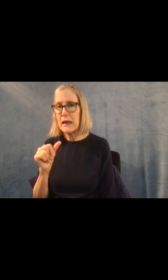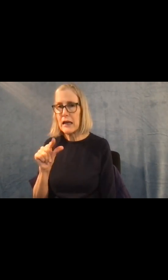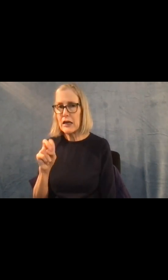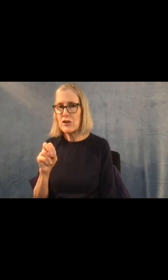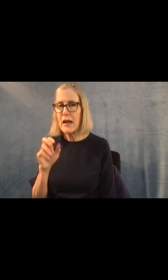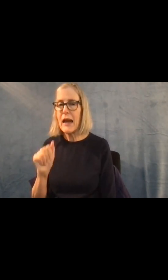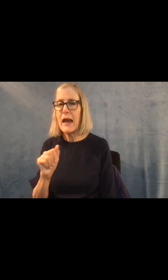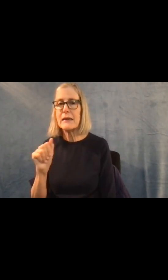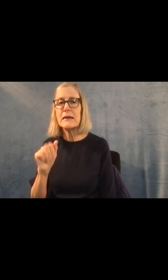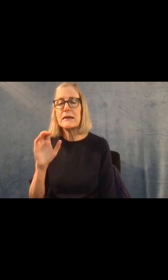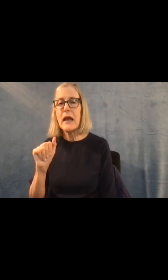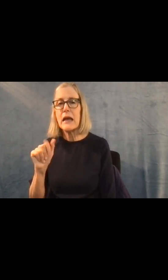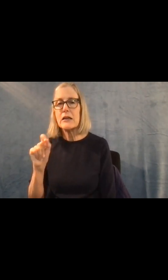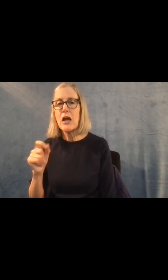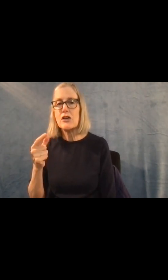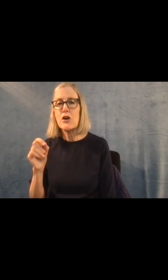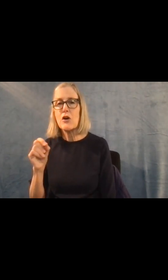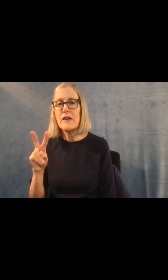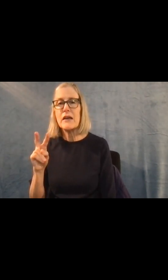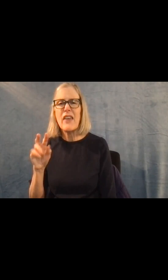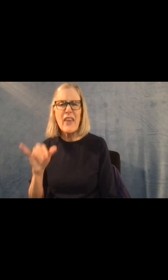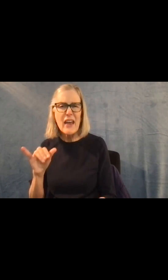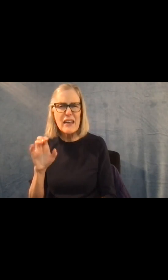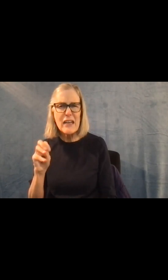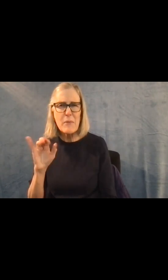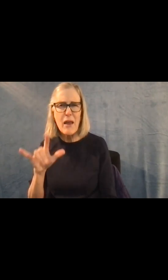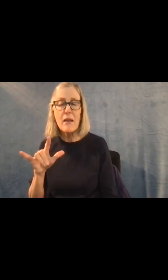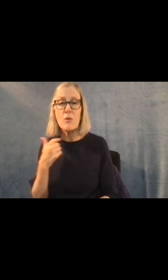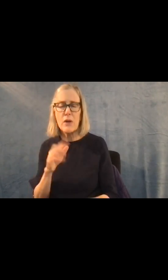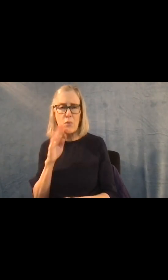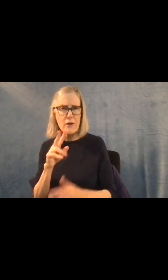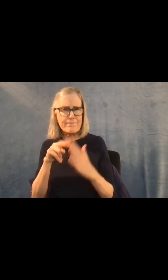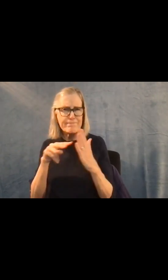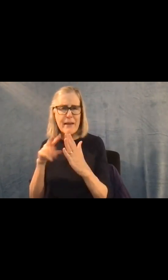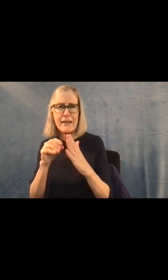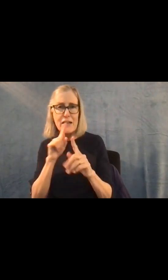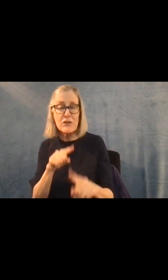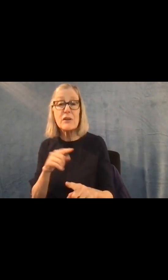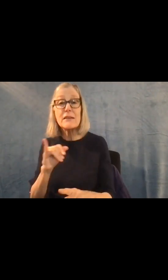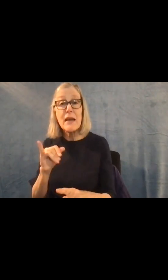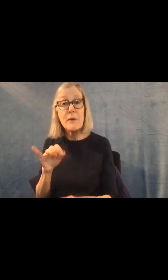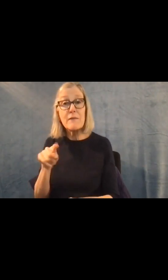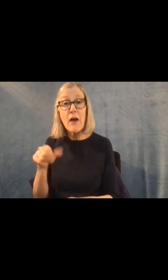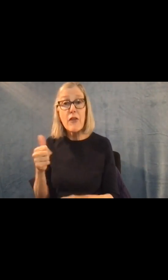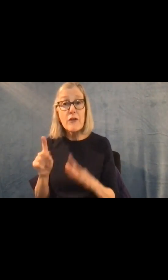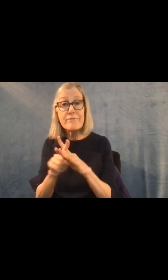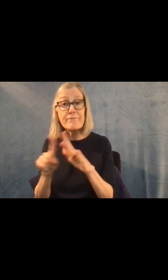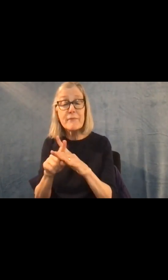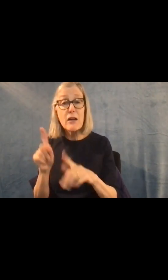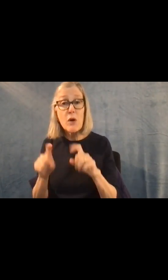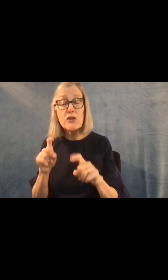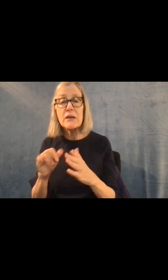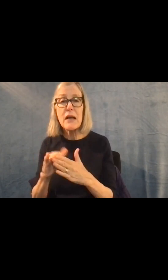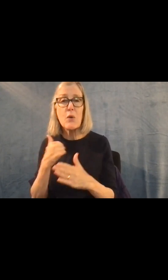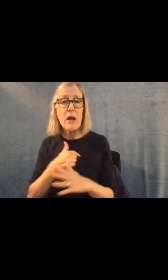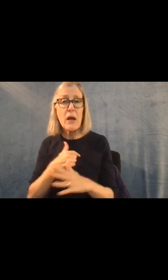engage@aging.ca.gov email. We'll do what we can to get back to you. Same with others who have questions that we weren't able to answer.